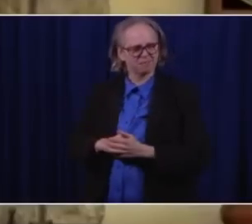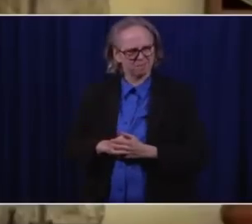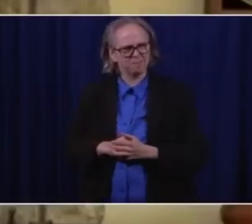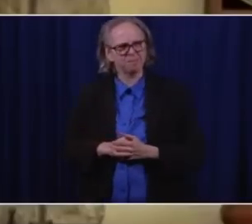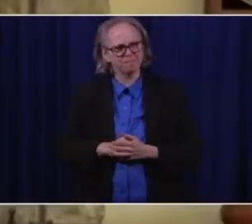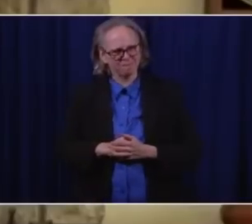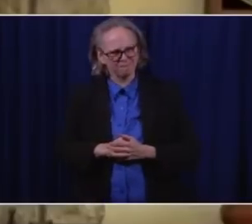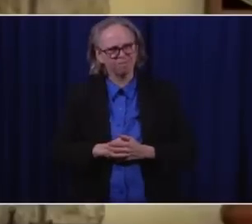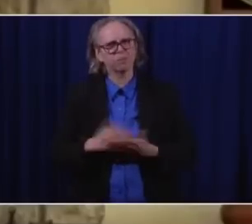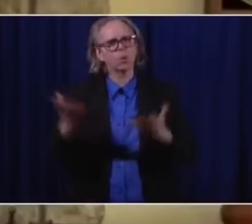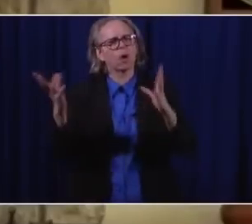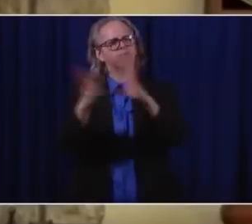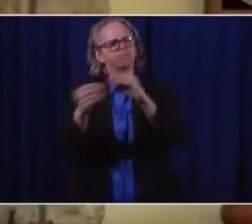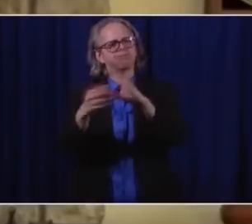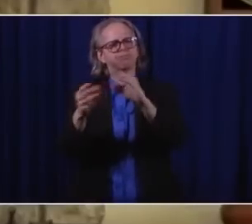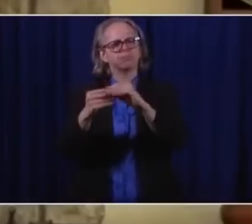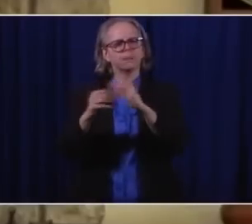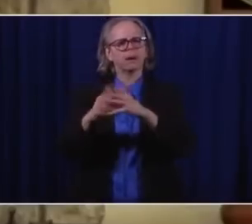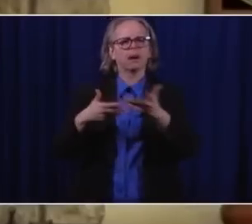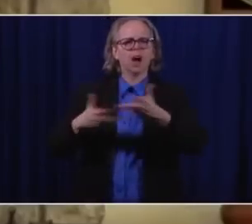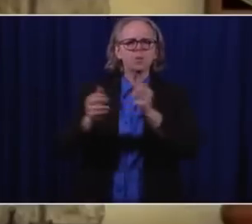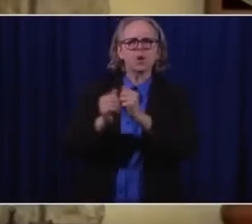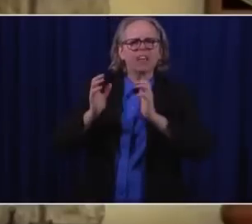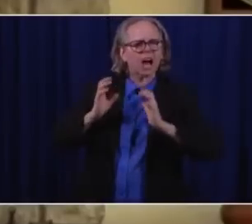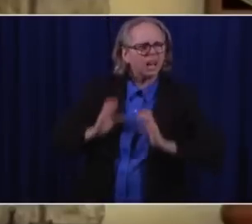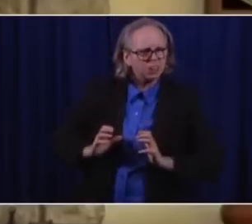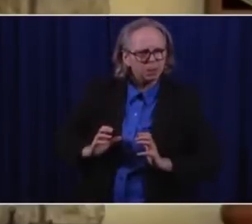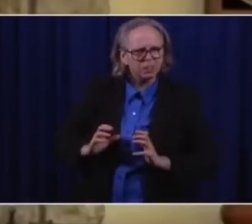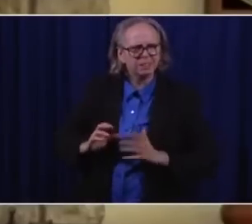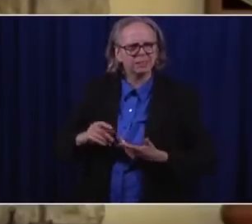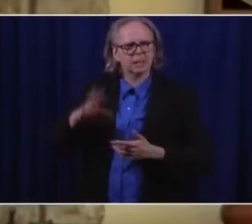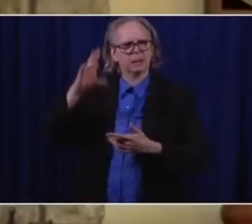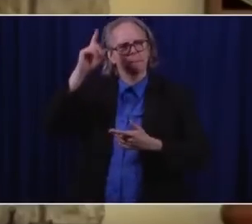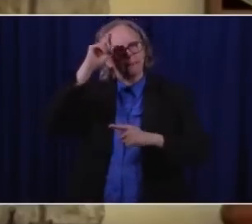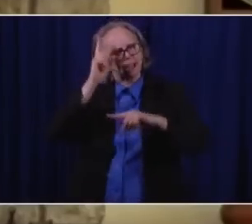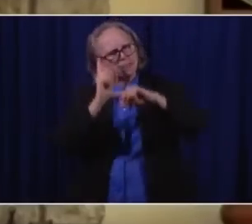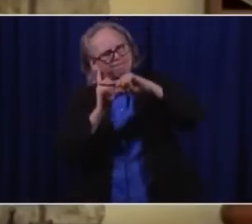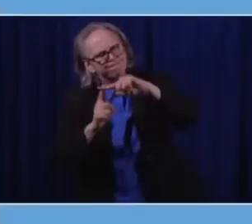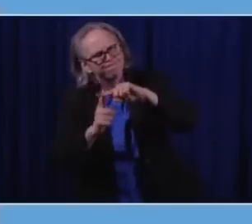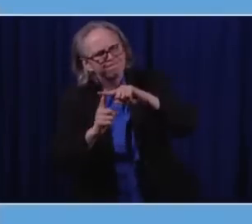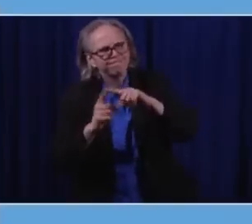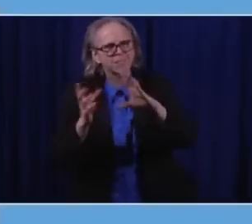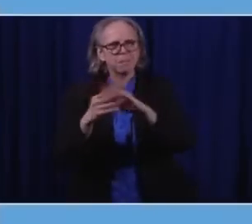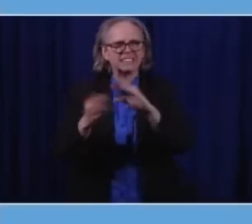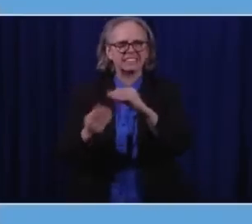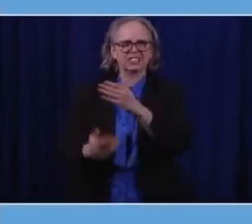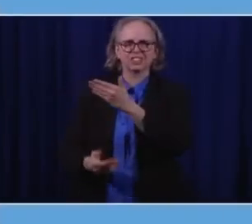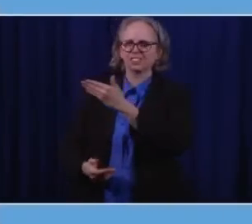as he remains optimistic. He is truly one of our heroes of hope.